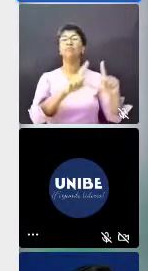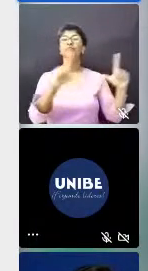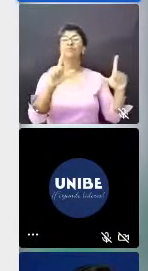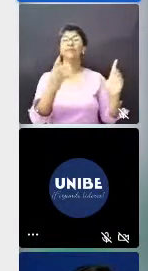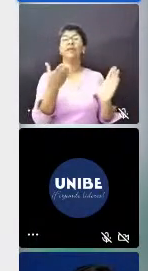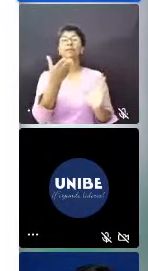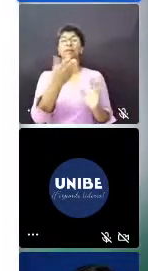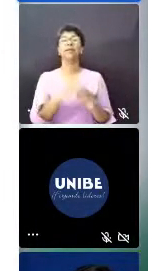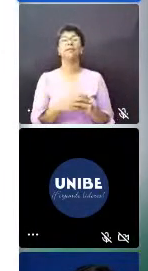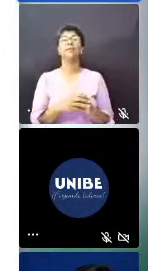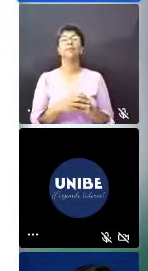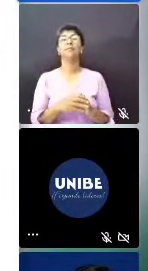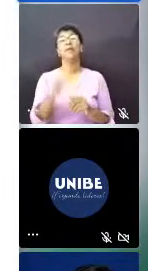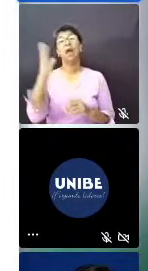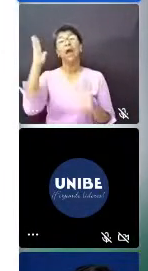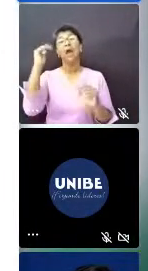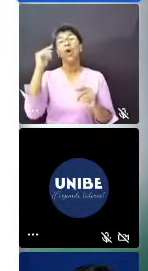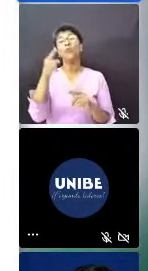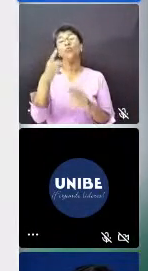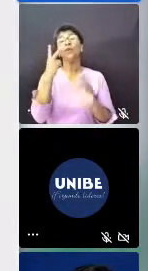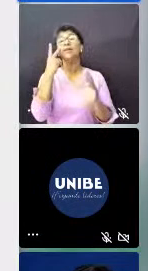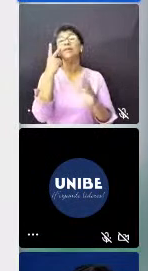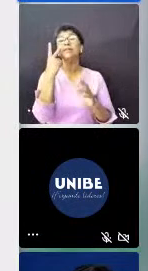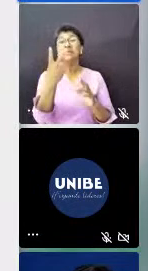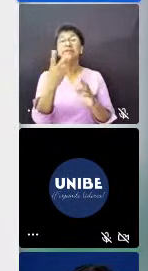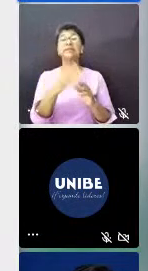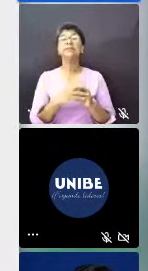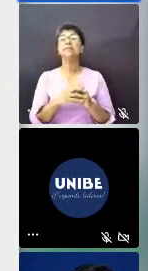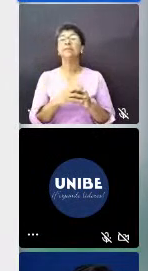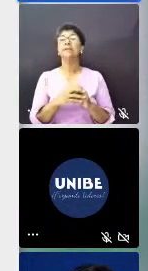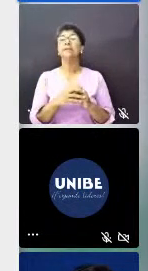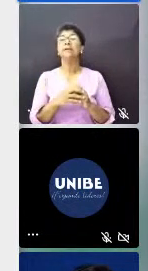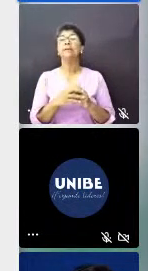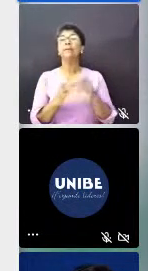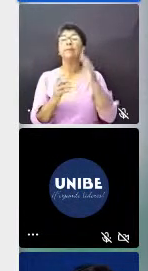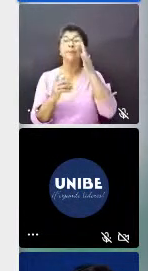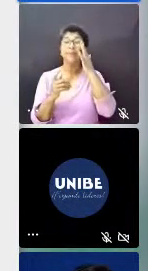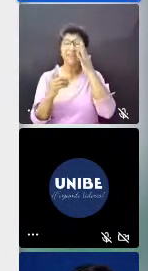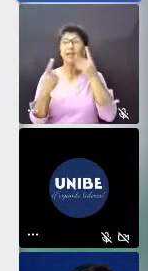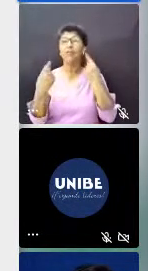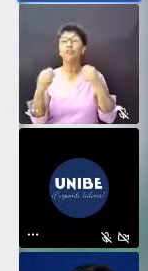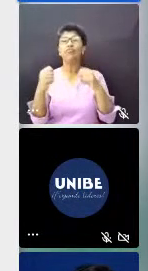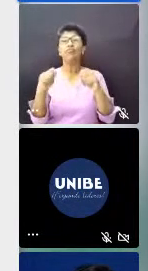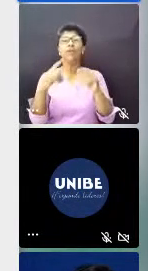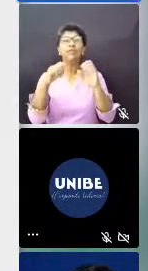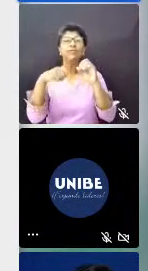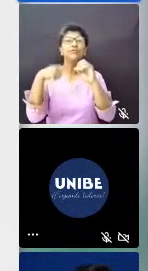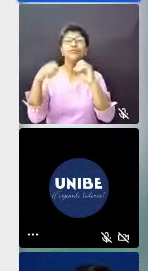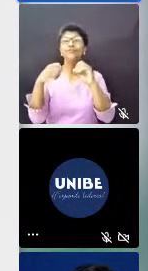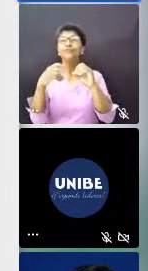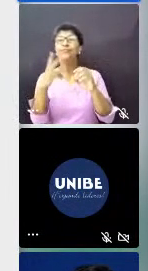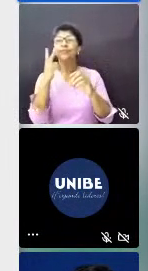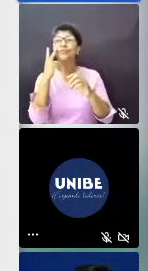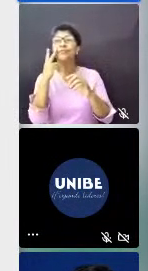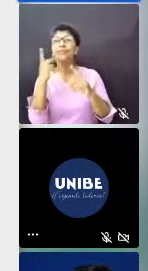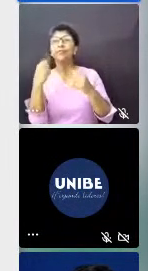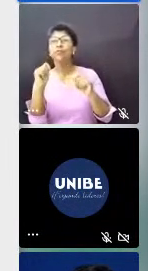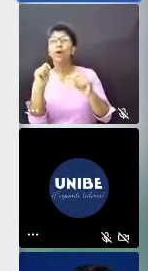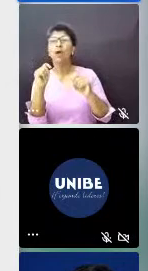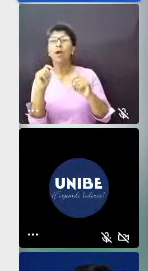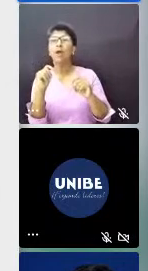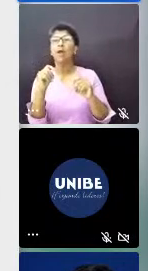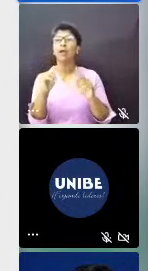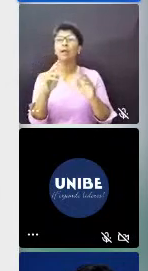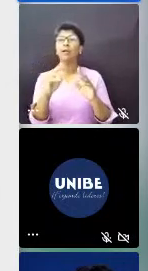there. I hope you can see the slides. I'll try to put my video back on.